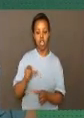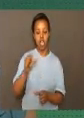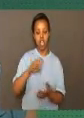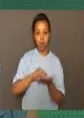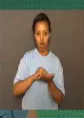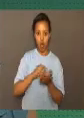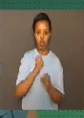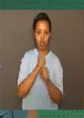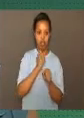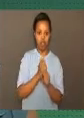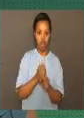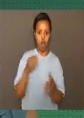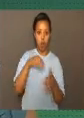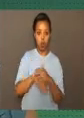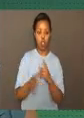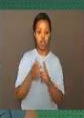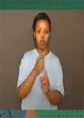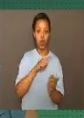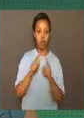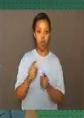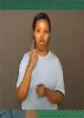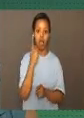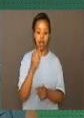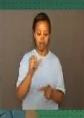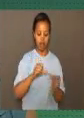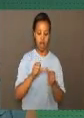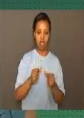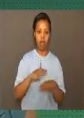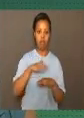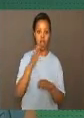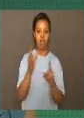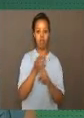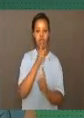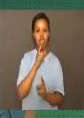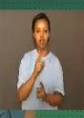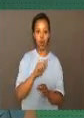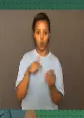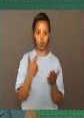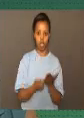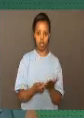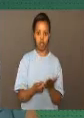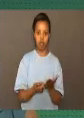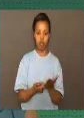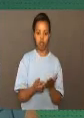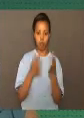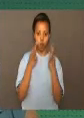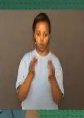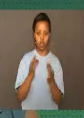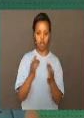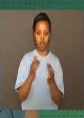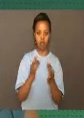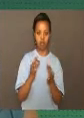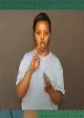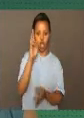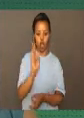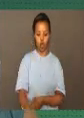containing more than one kind of atom in a fixed ratio. This